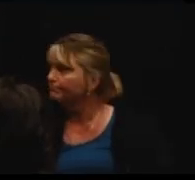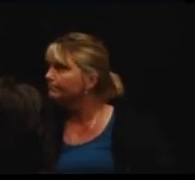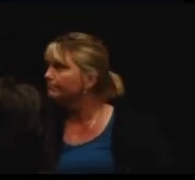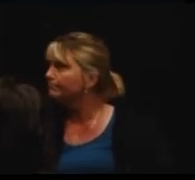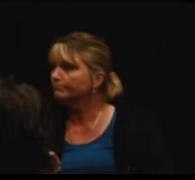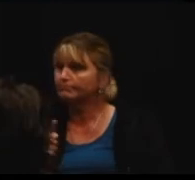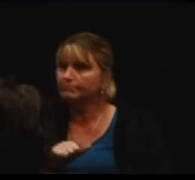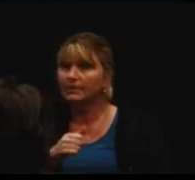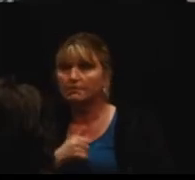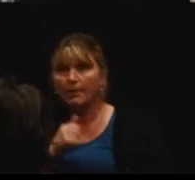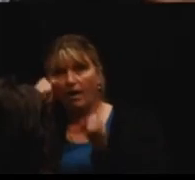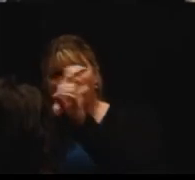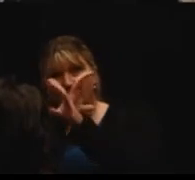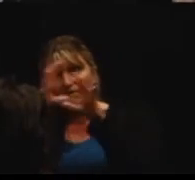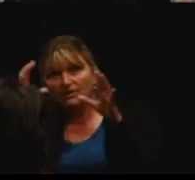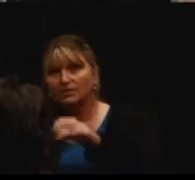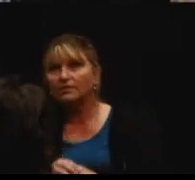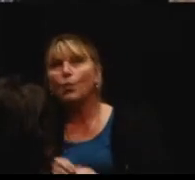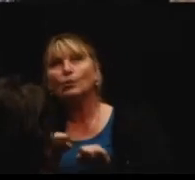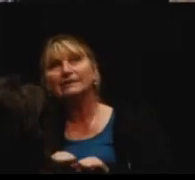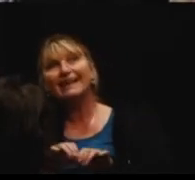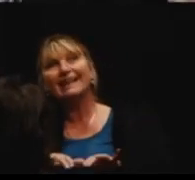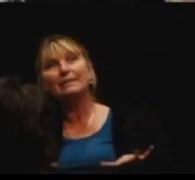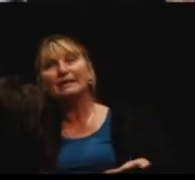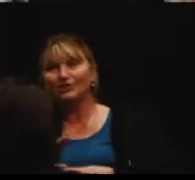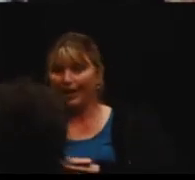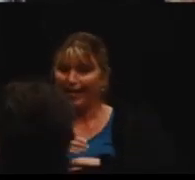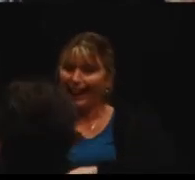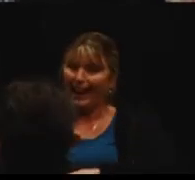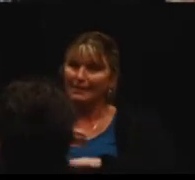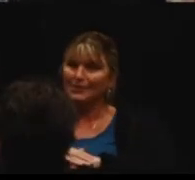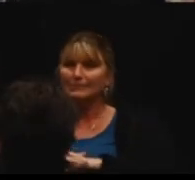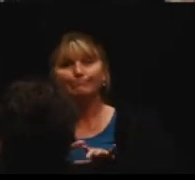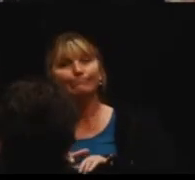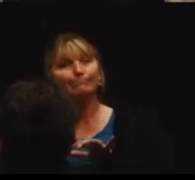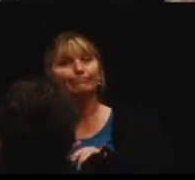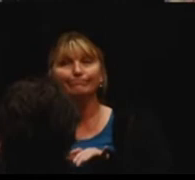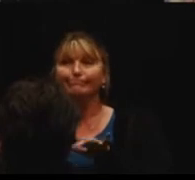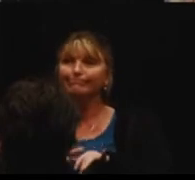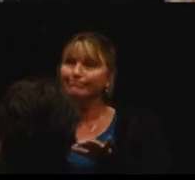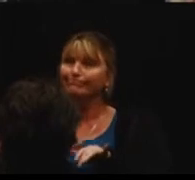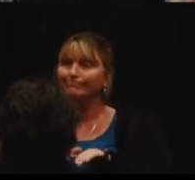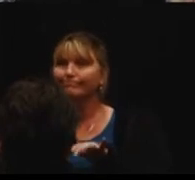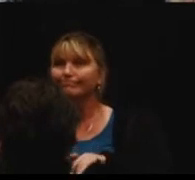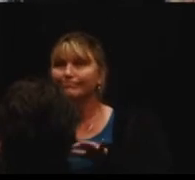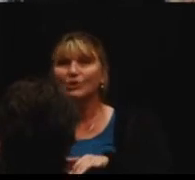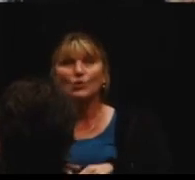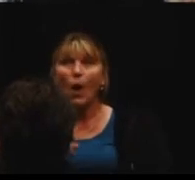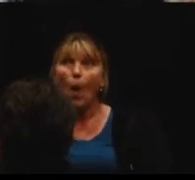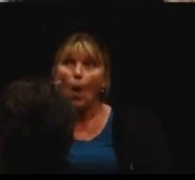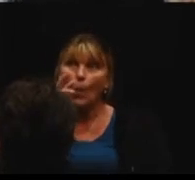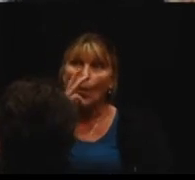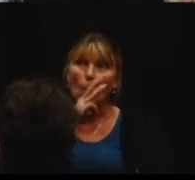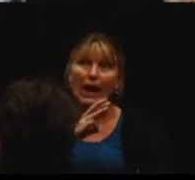And so, look, my vision is that we're all sitting at the beach on our laptops doing what Sir Paul Callaghan said, doing the weird little things to global